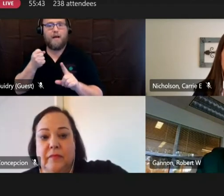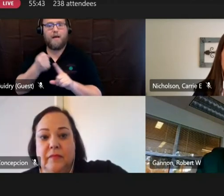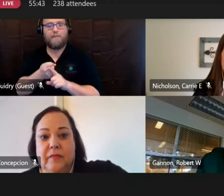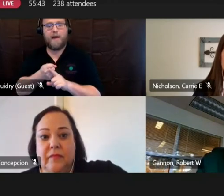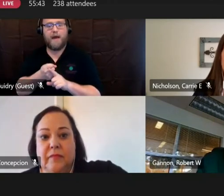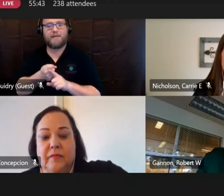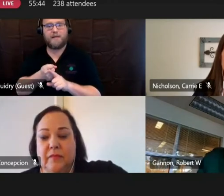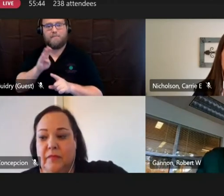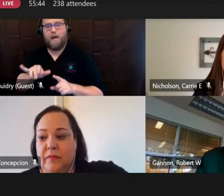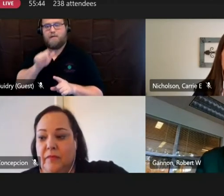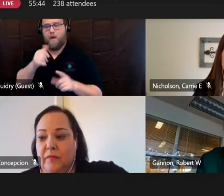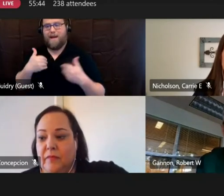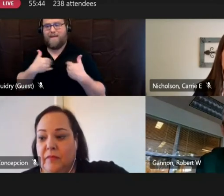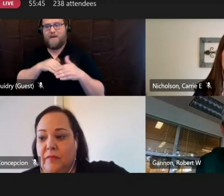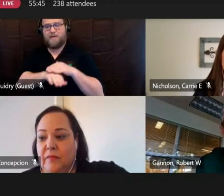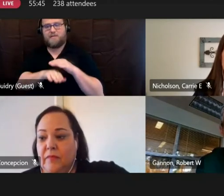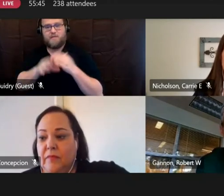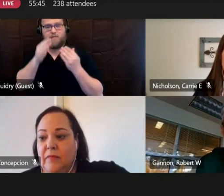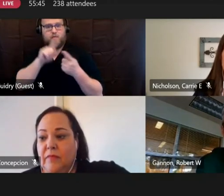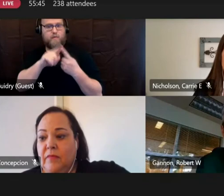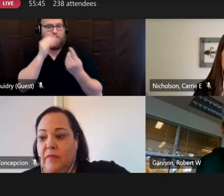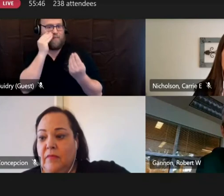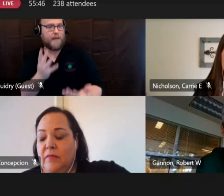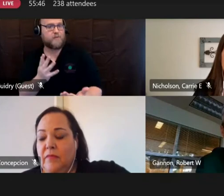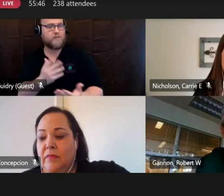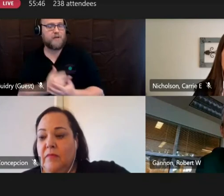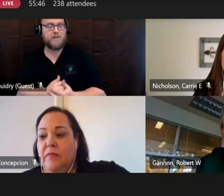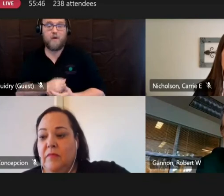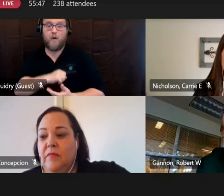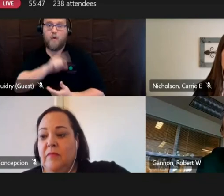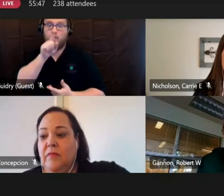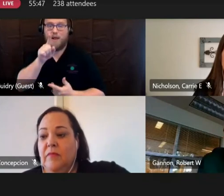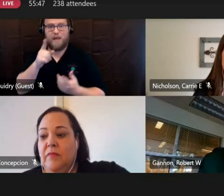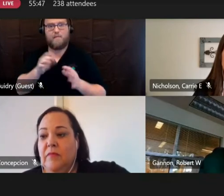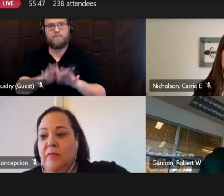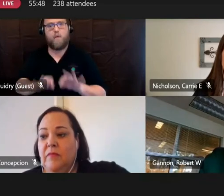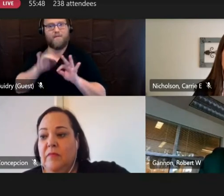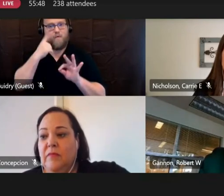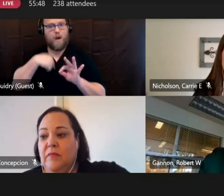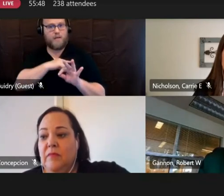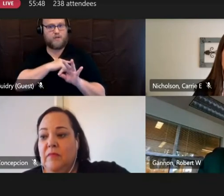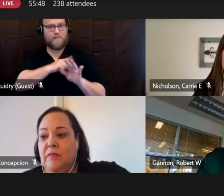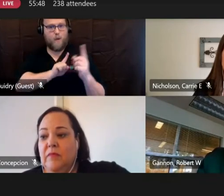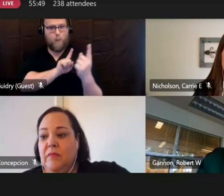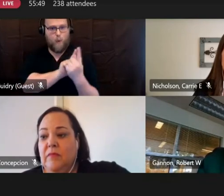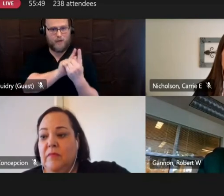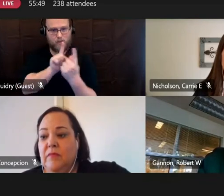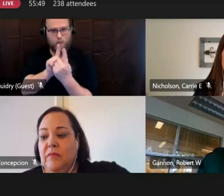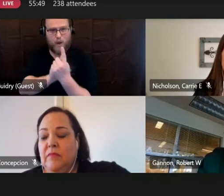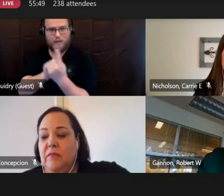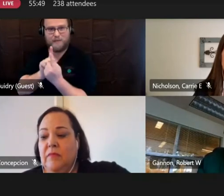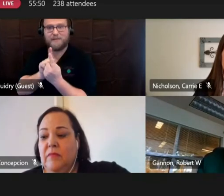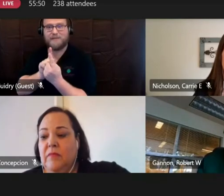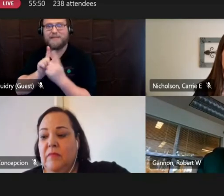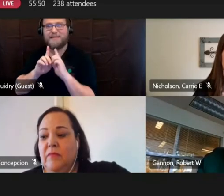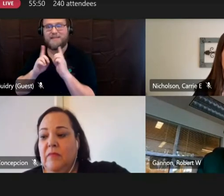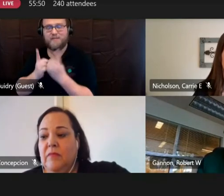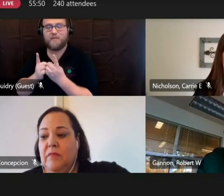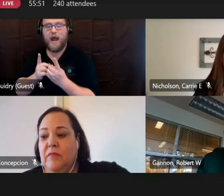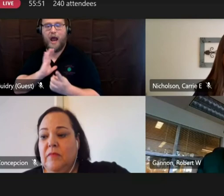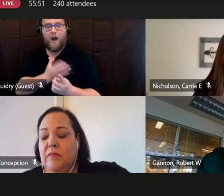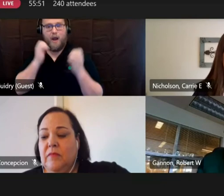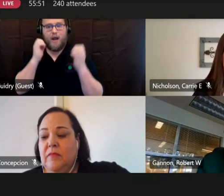And so it is important for us to be a one-to-one district. Our educators have worked really hard to build new capacities to be